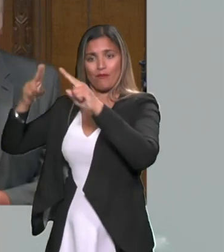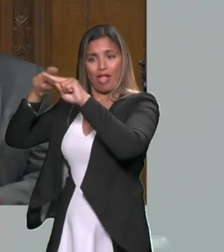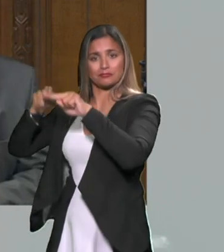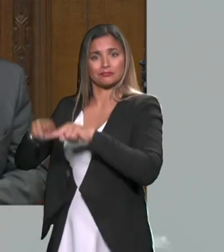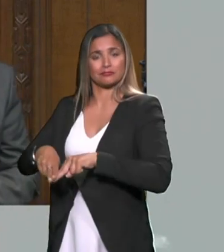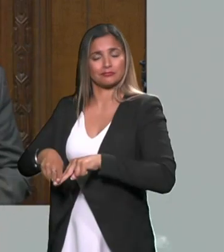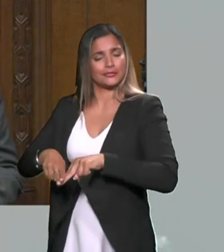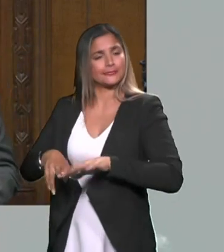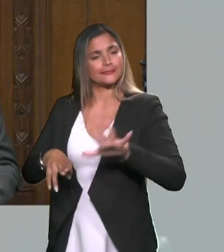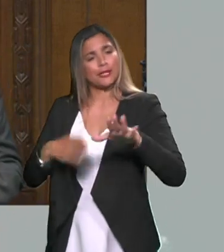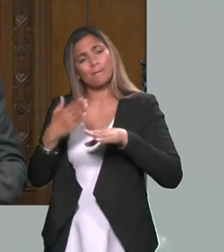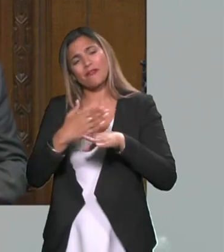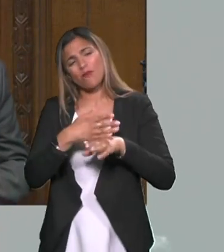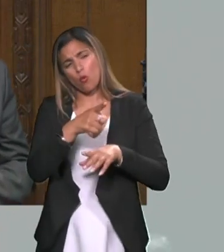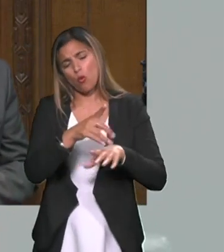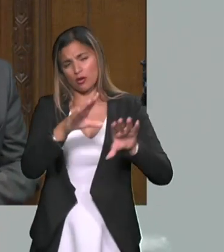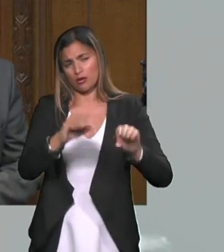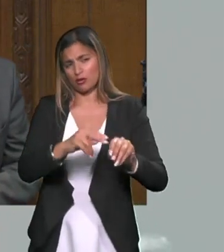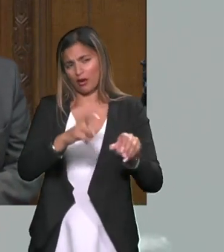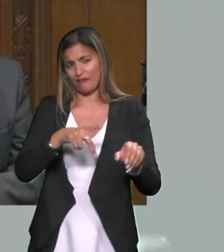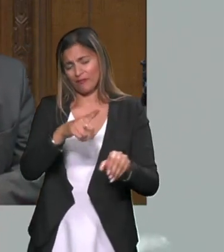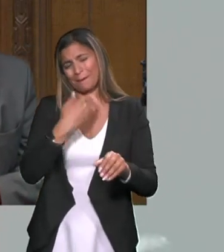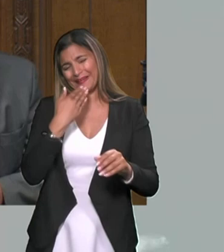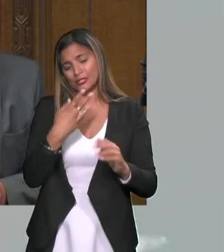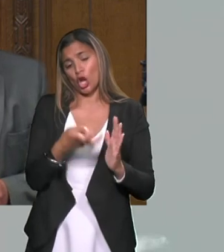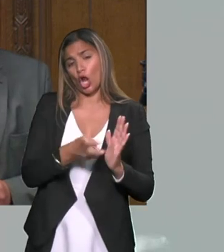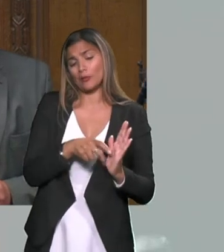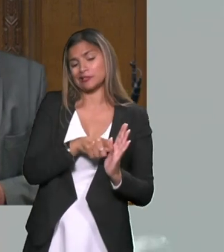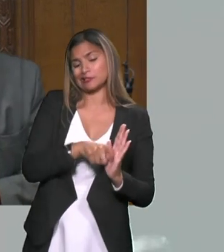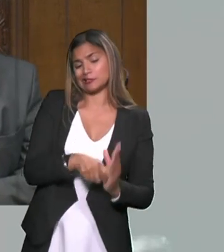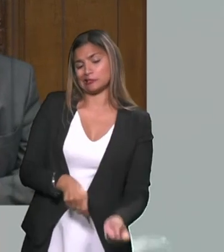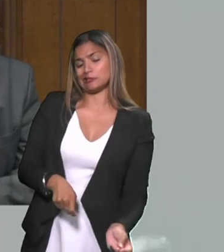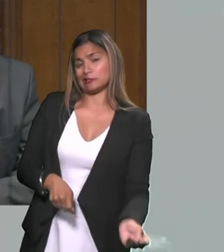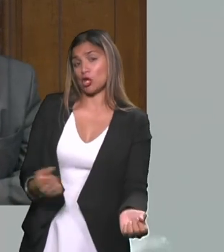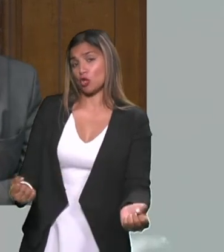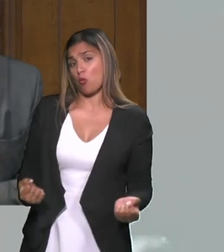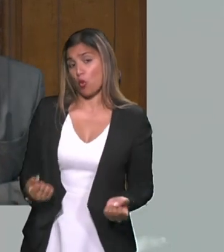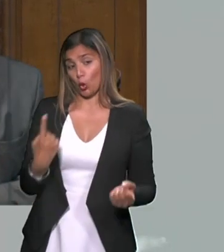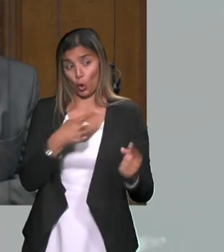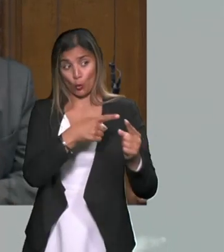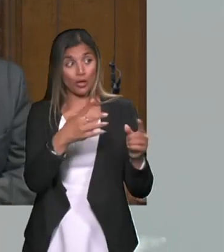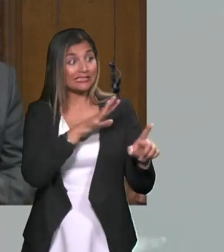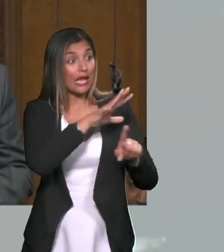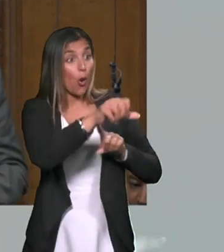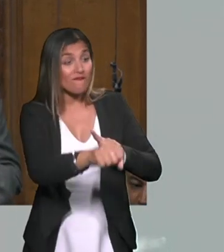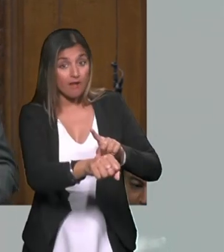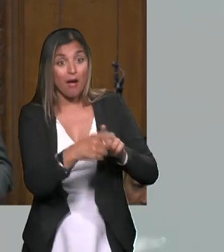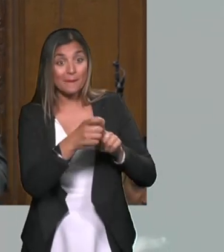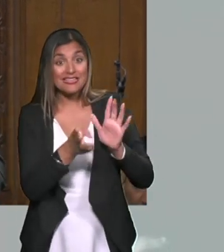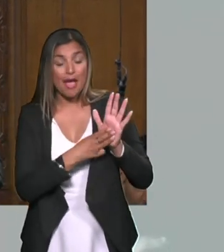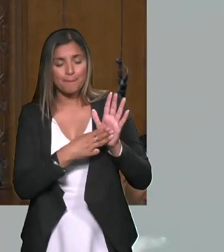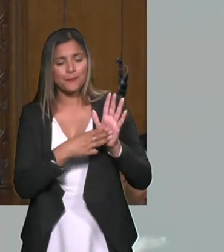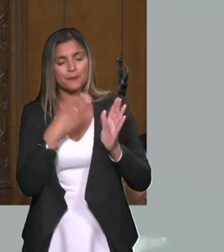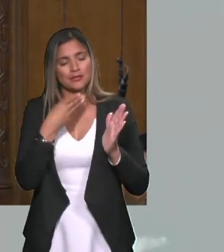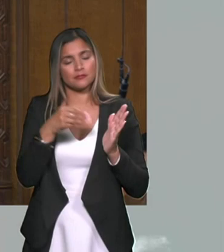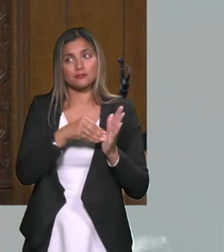a great favour before he leaves? Can he put a little note in the drawer of number 10, so when the new incumbent comes in to say Penning needs a